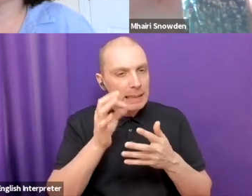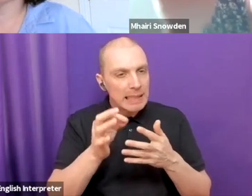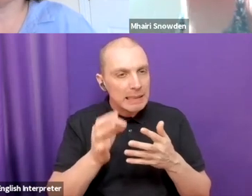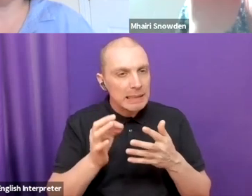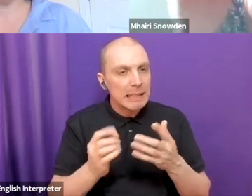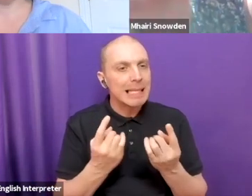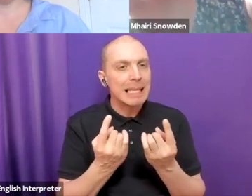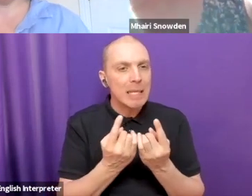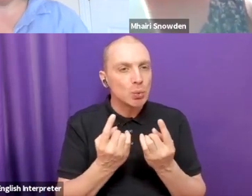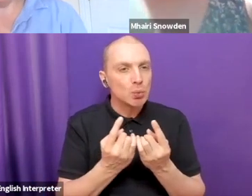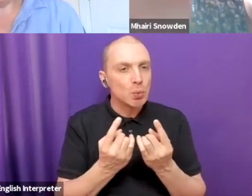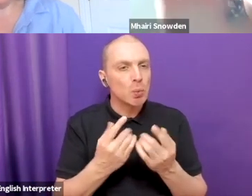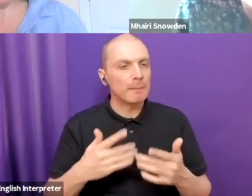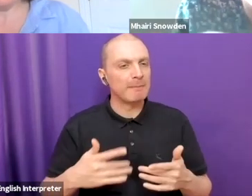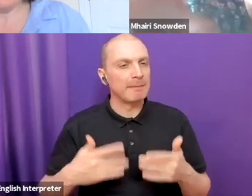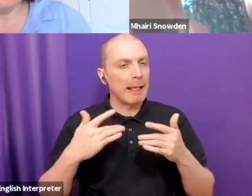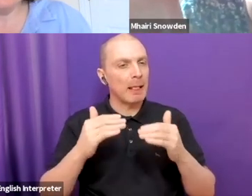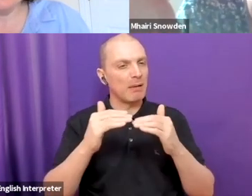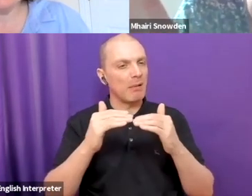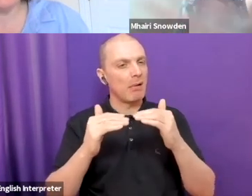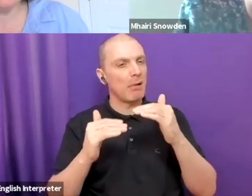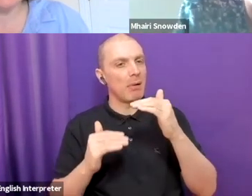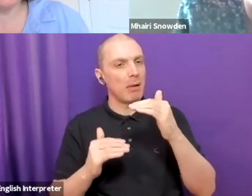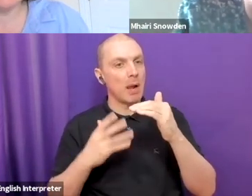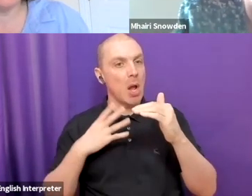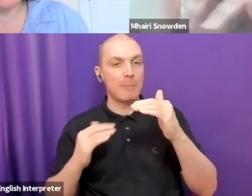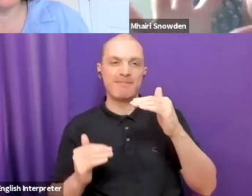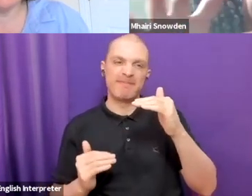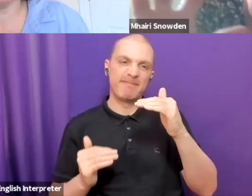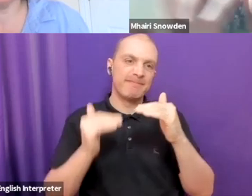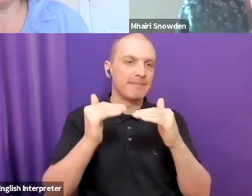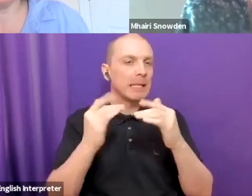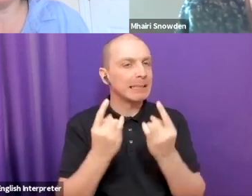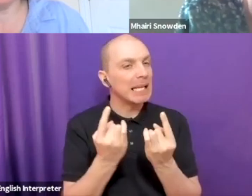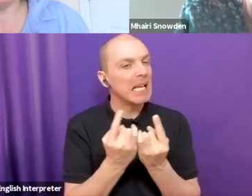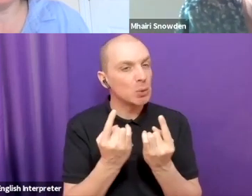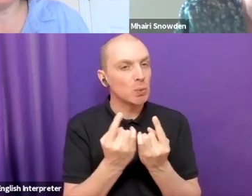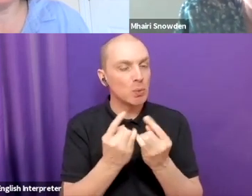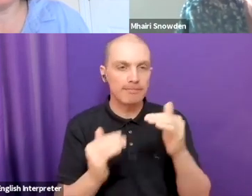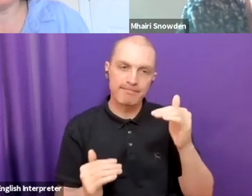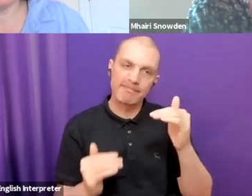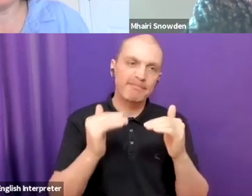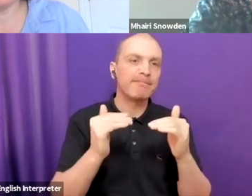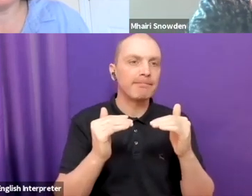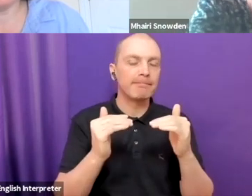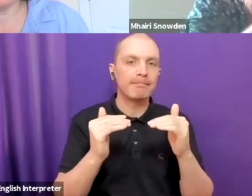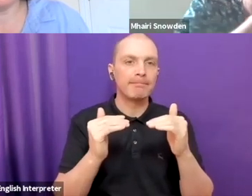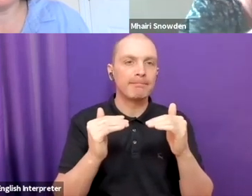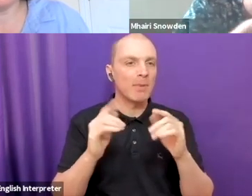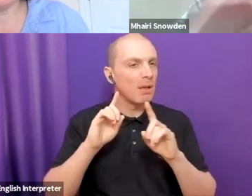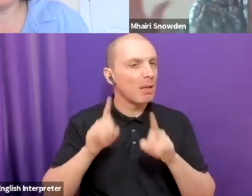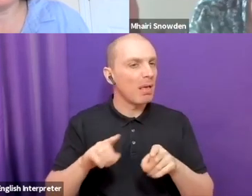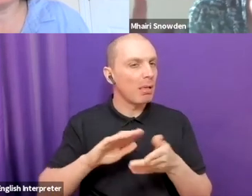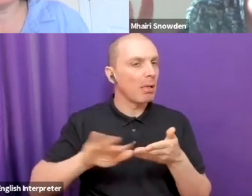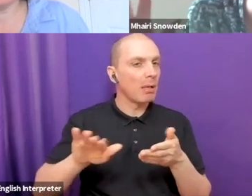Scotland. So I think that's where there's real potential for us to work really well together. And that means actually bringing